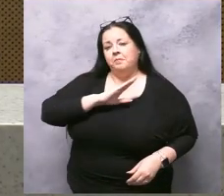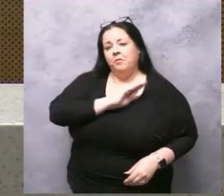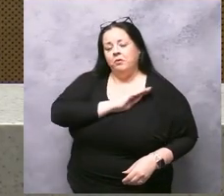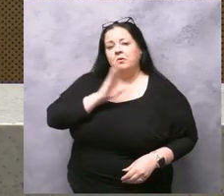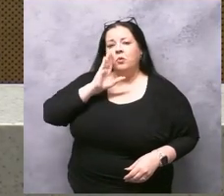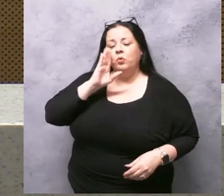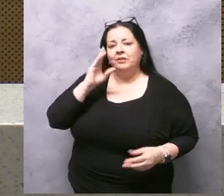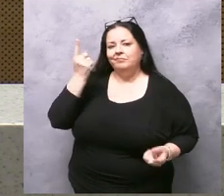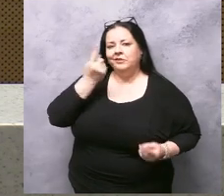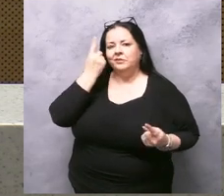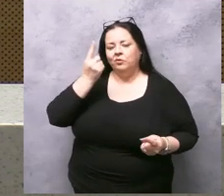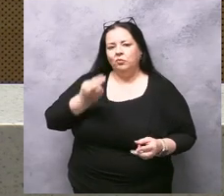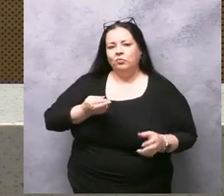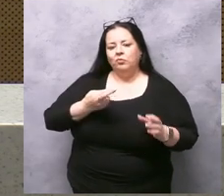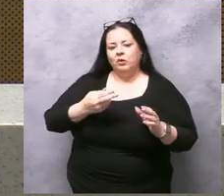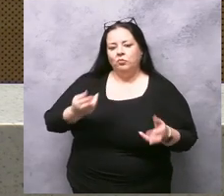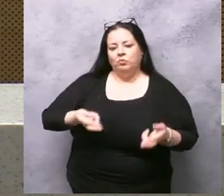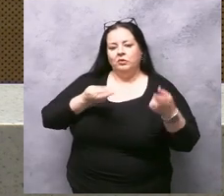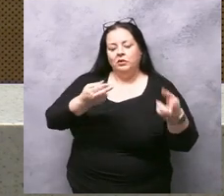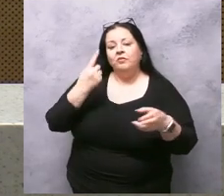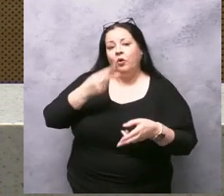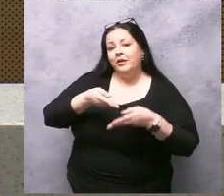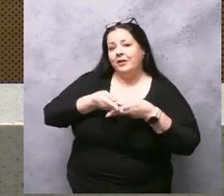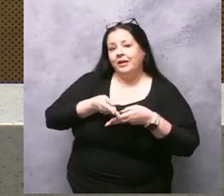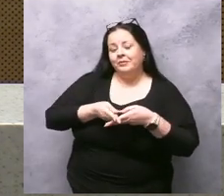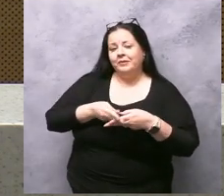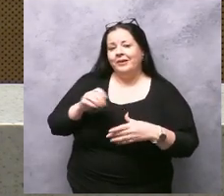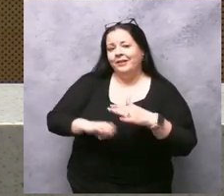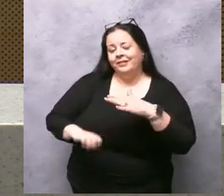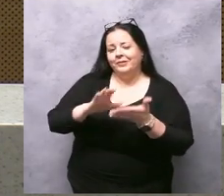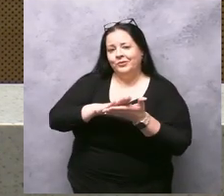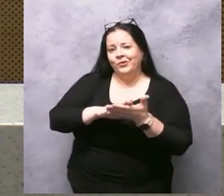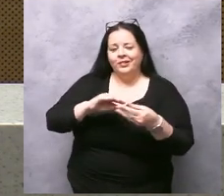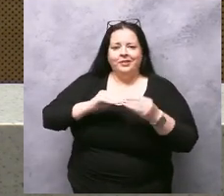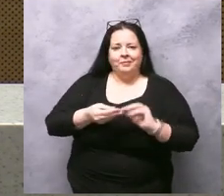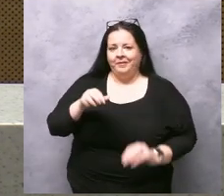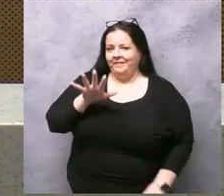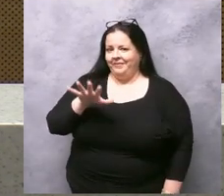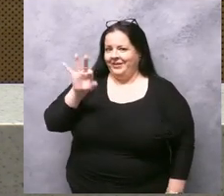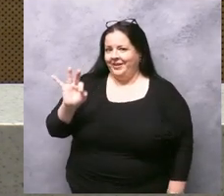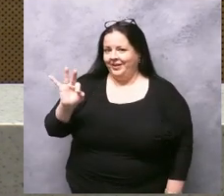administration's recommendations for naming of elementary school number 59.